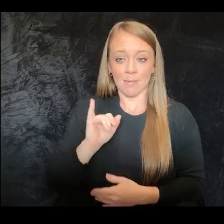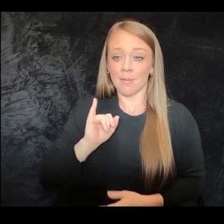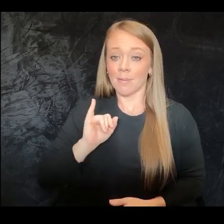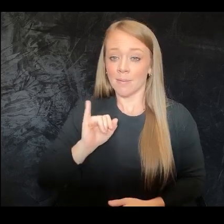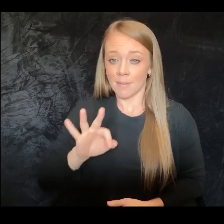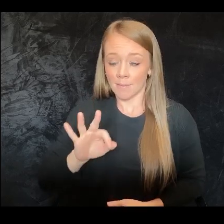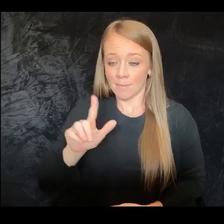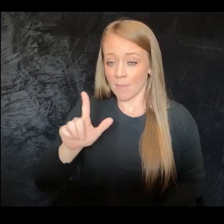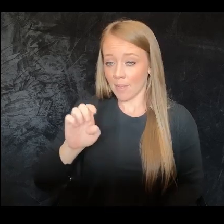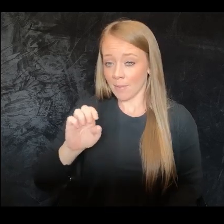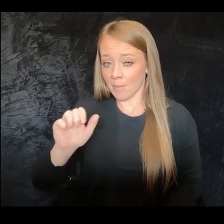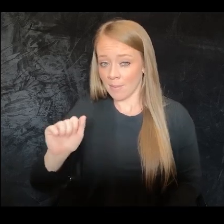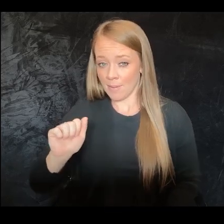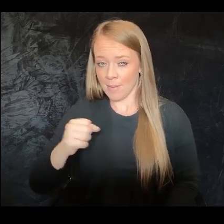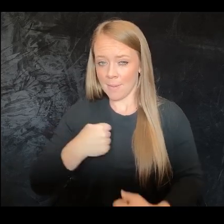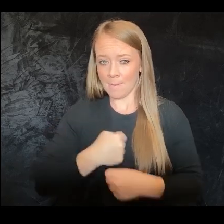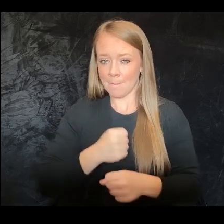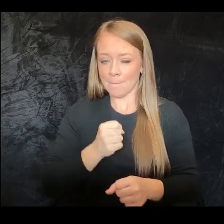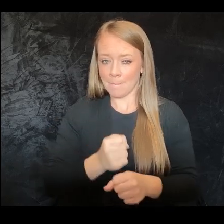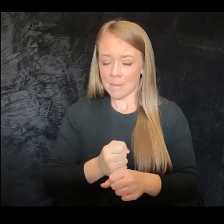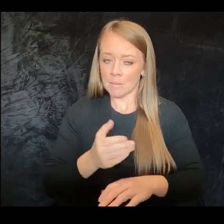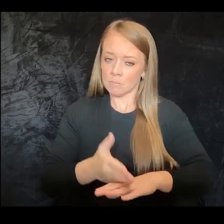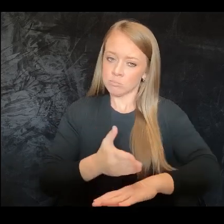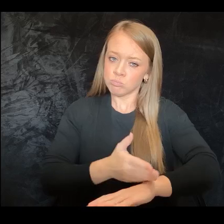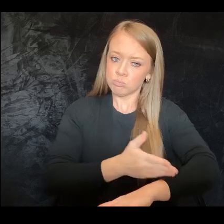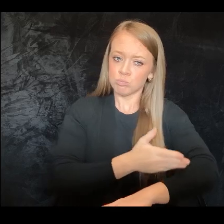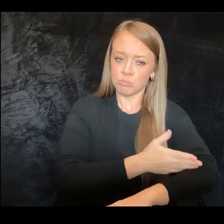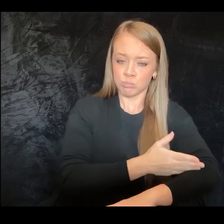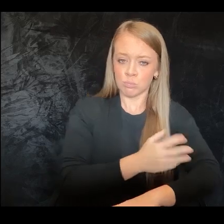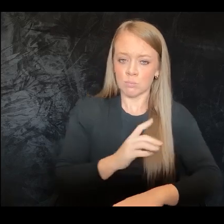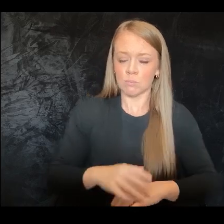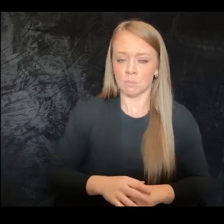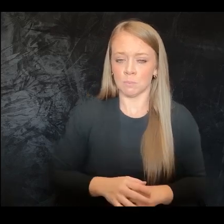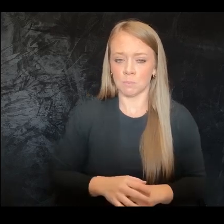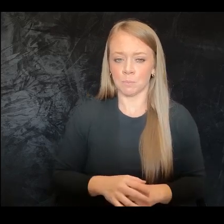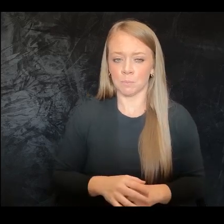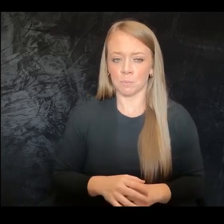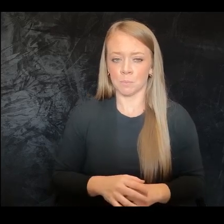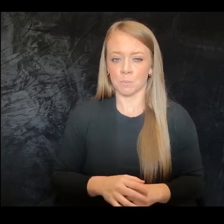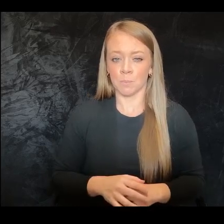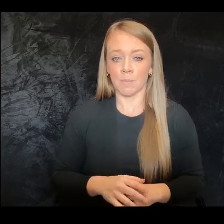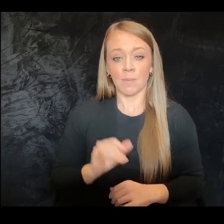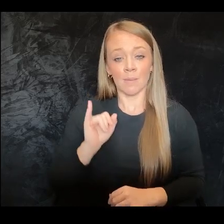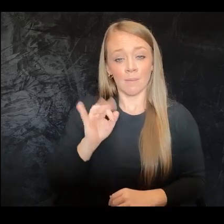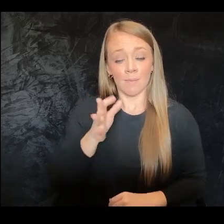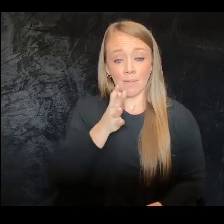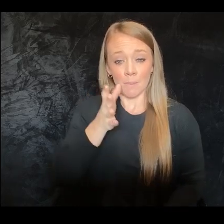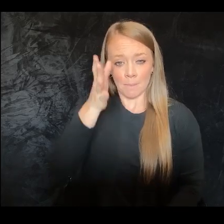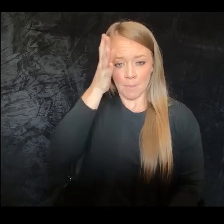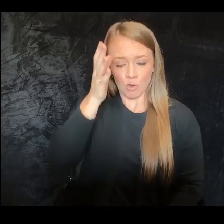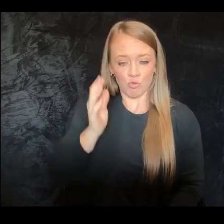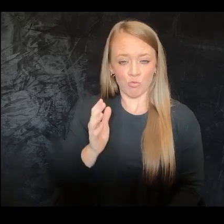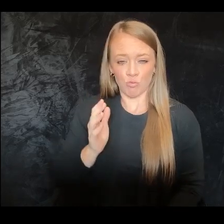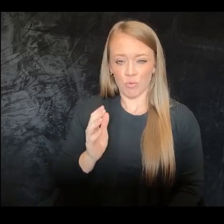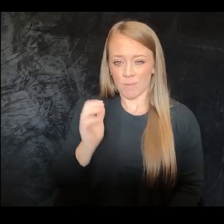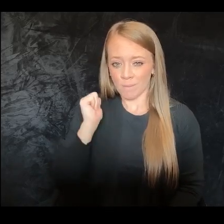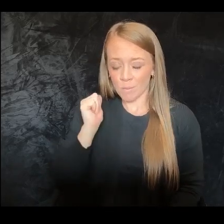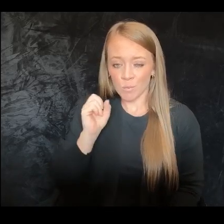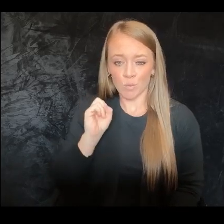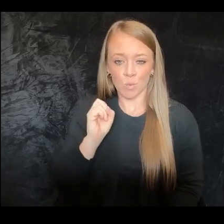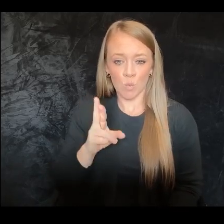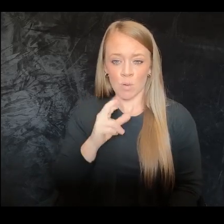as long as the LEA is making significant progress and if the